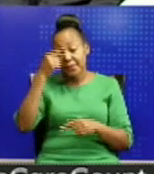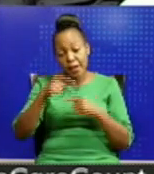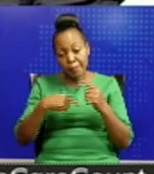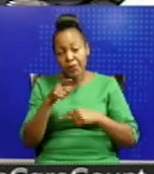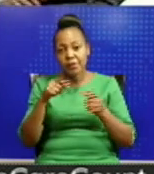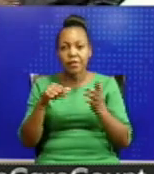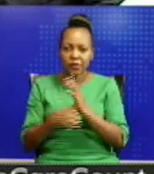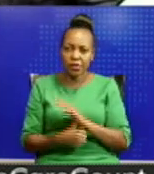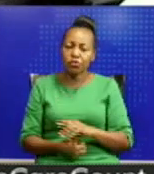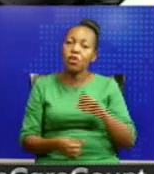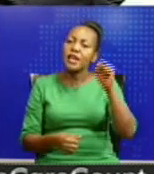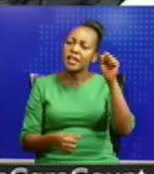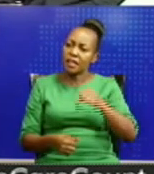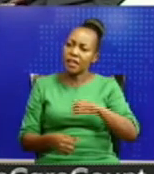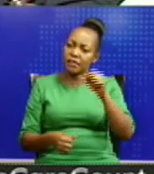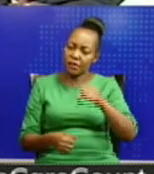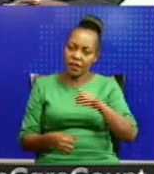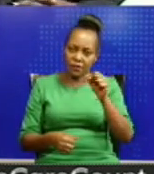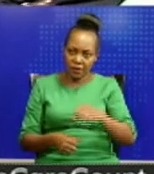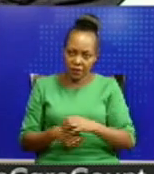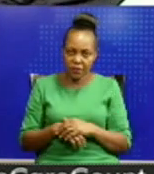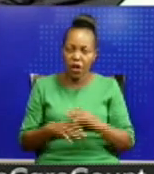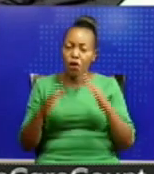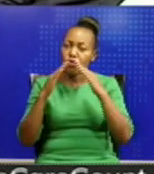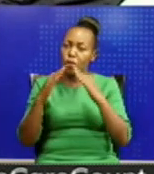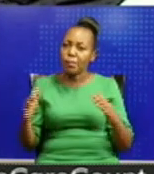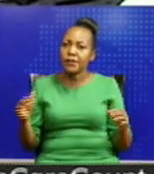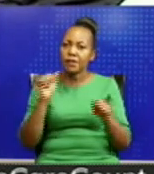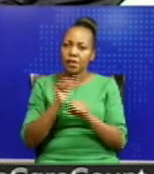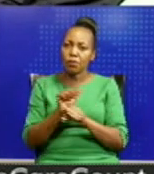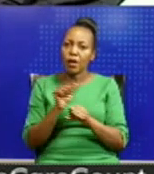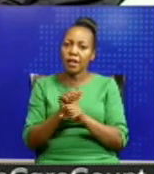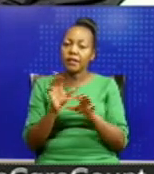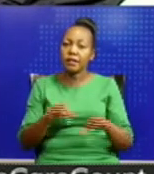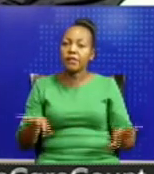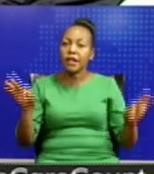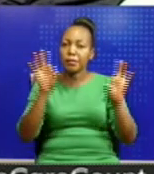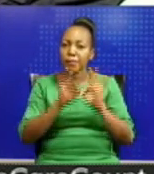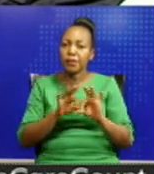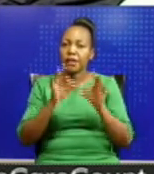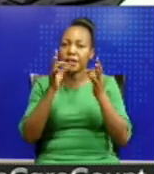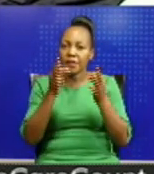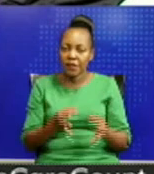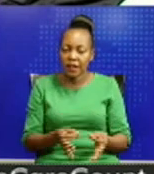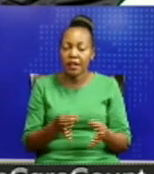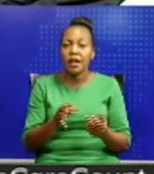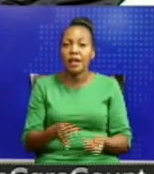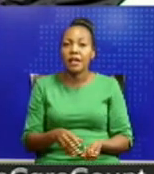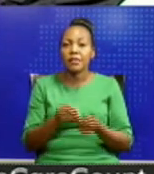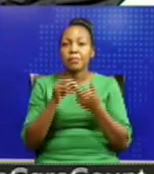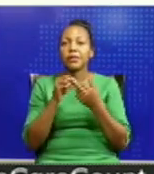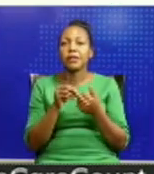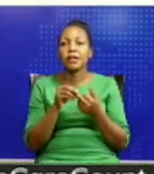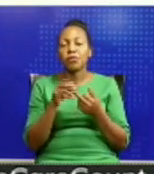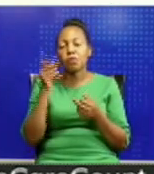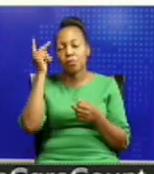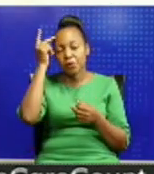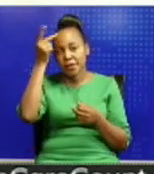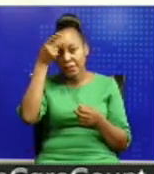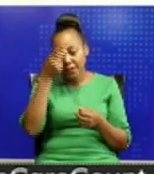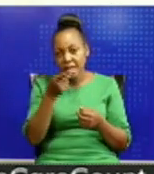Yes. Unpaid care work and domestic work is very, very critical and pertinent, especially when it comes to